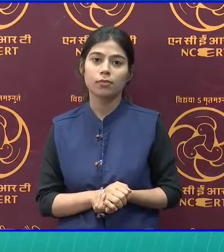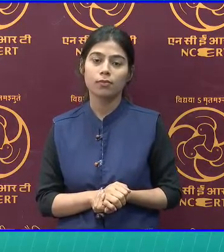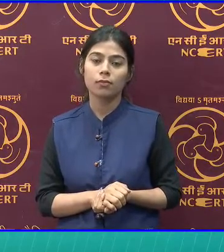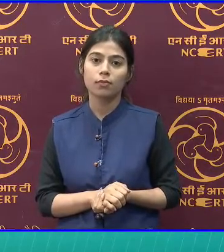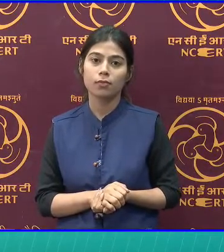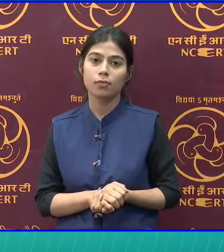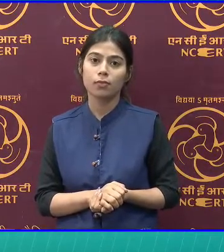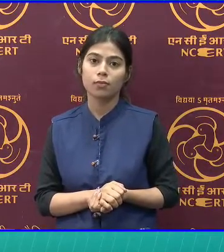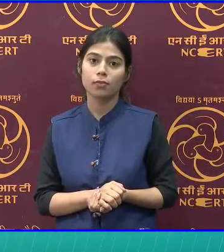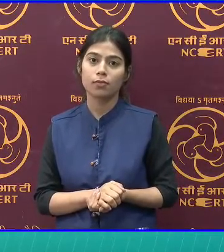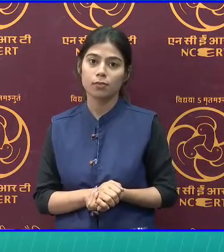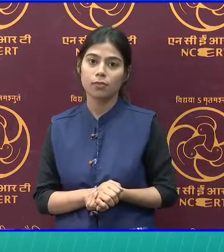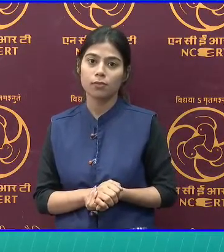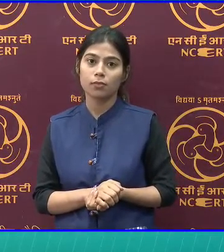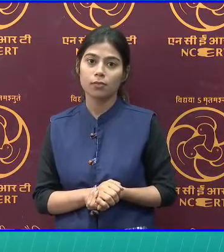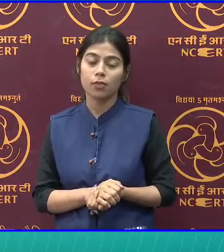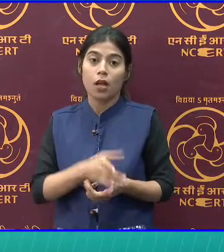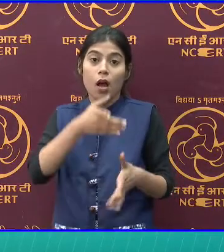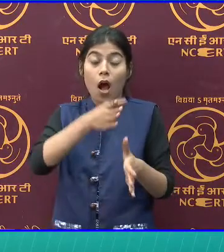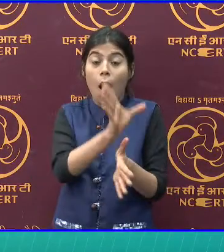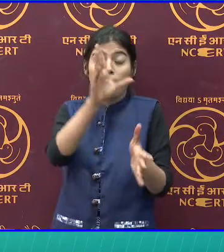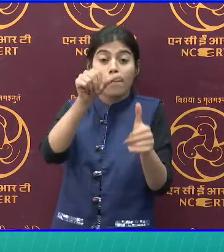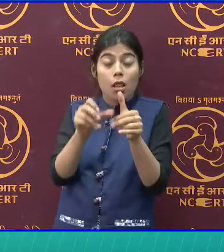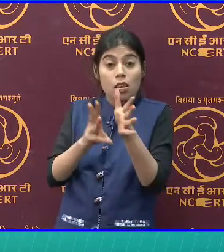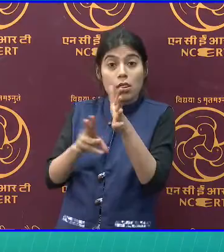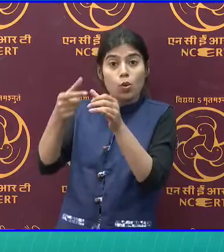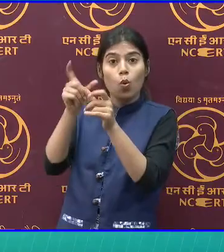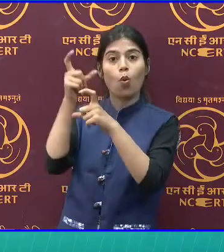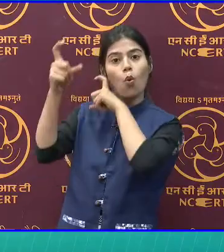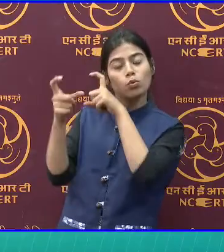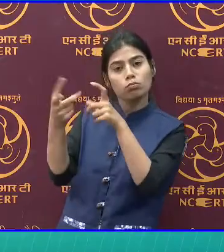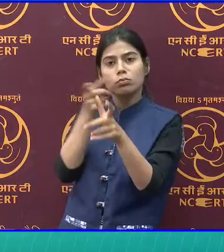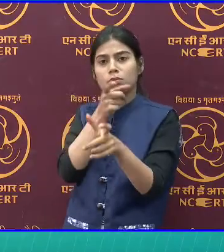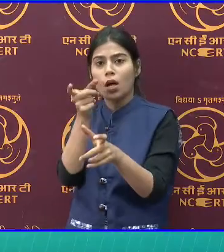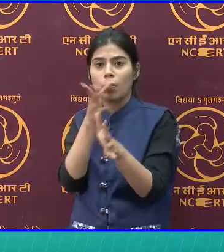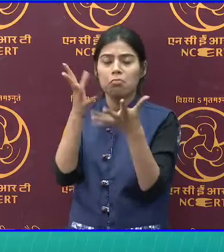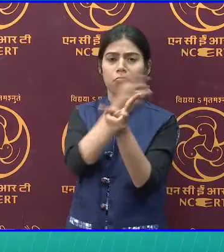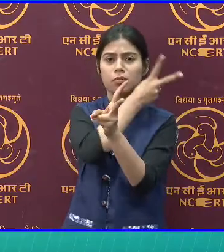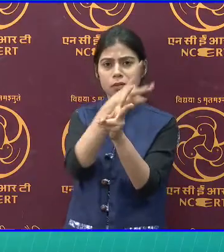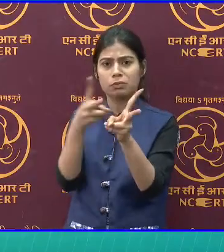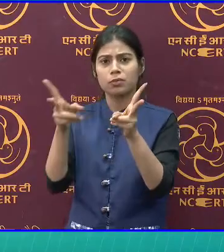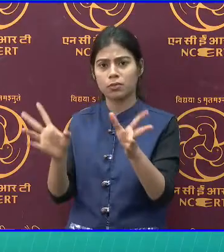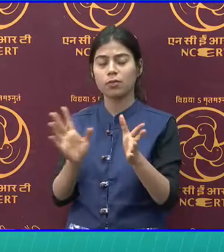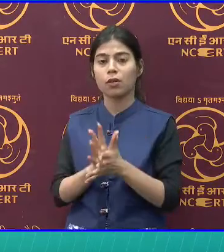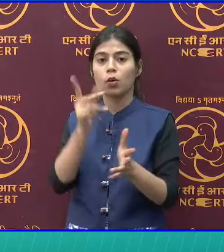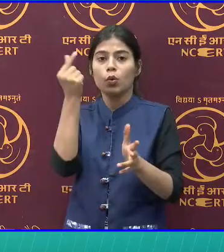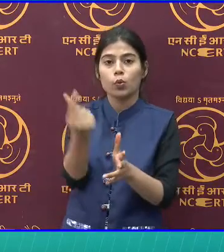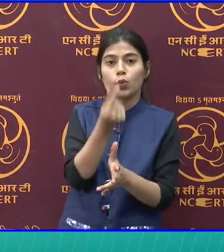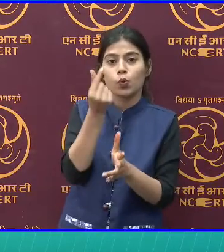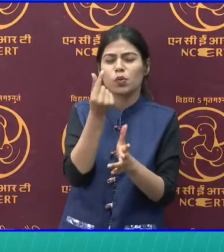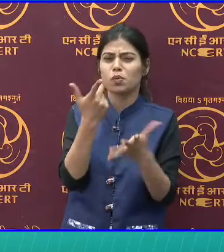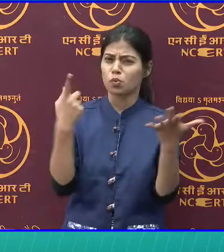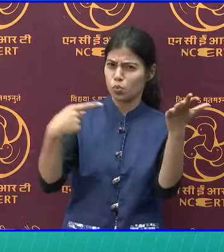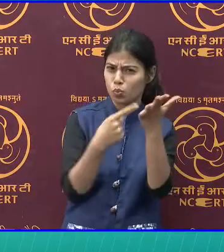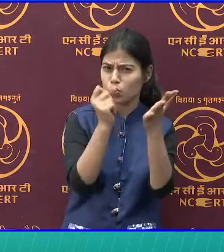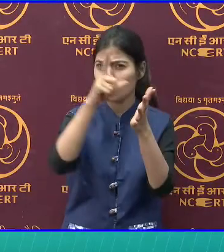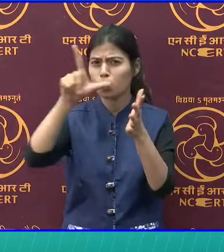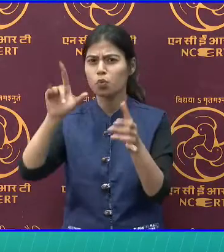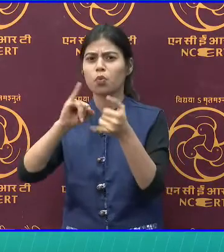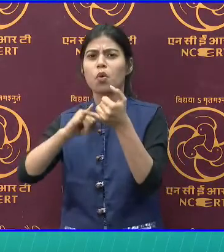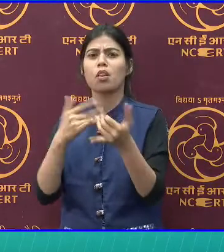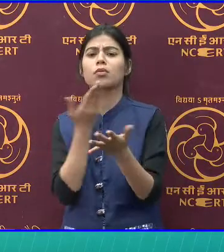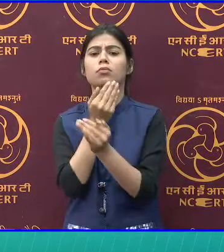come out from the eminent scholars and writings for the writings, and it should not be used as a tool for